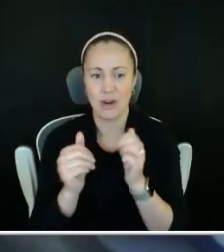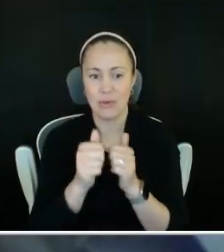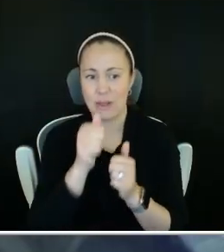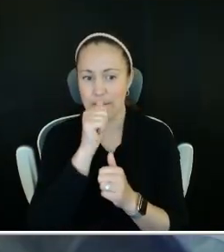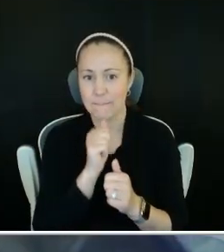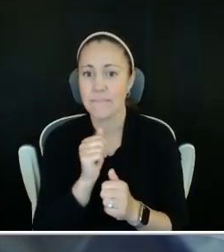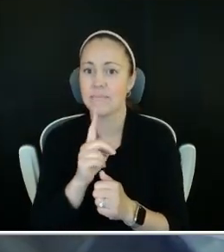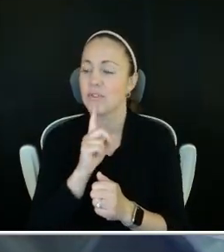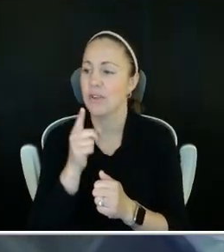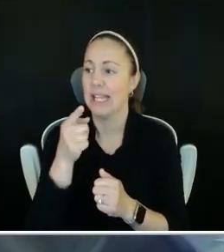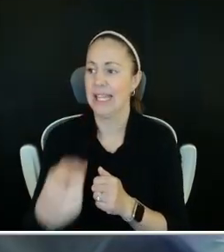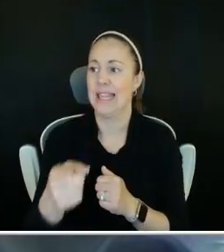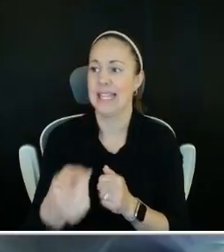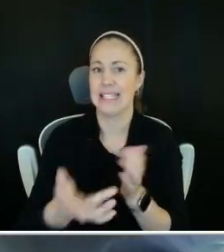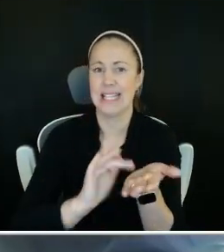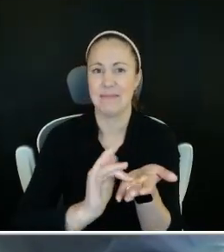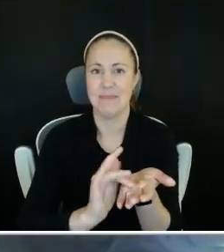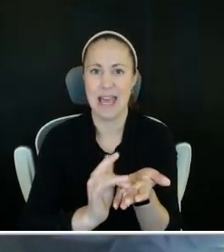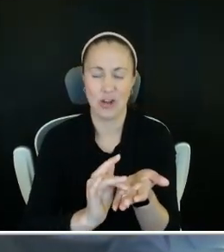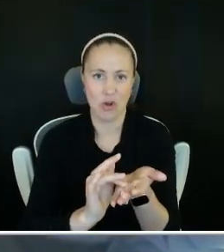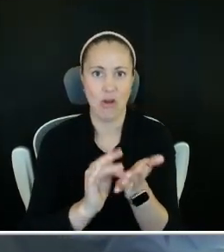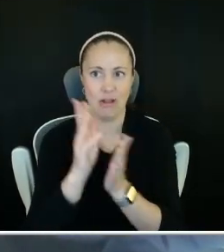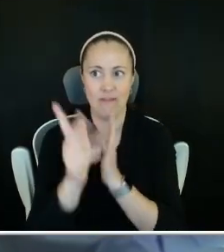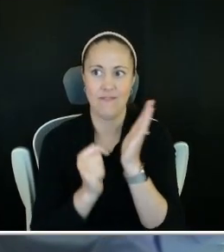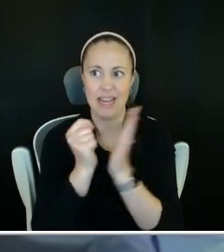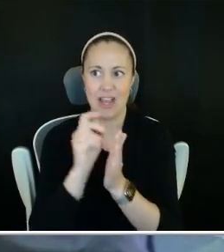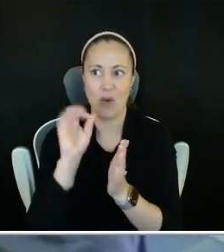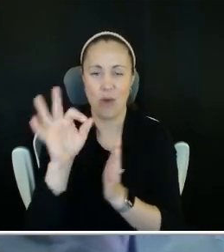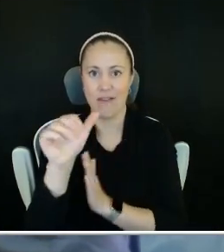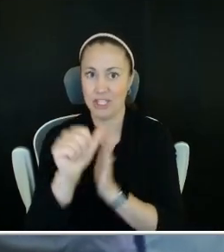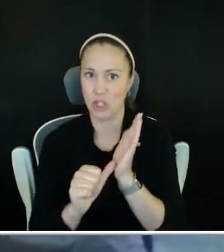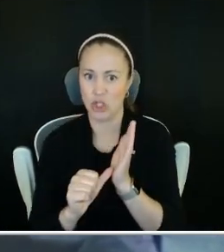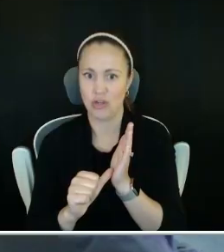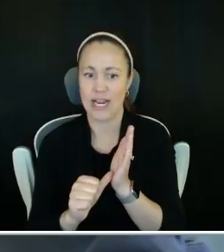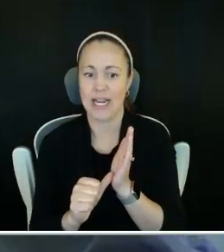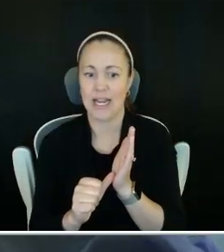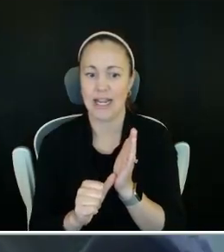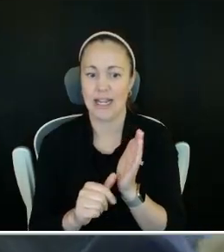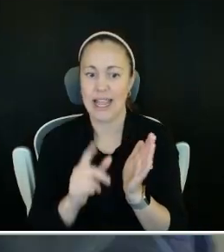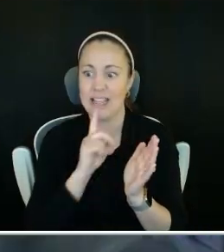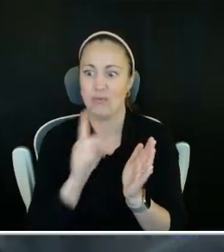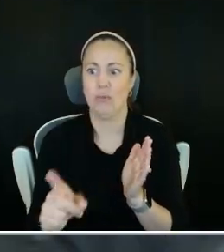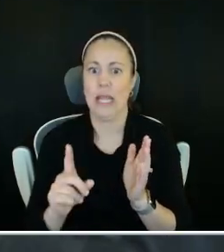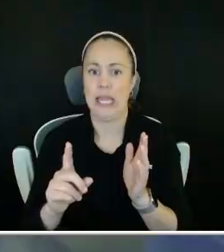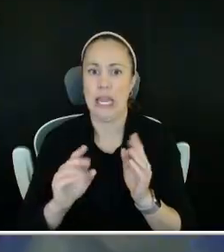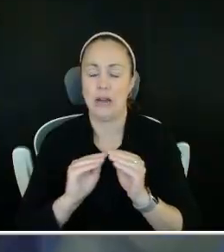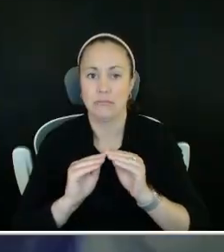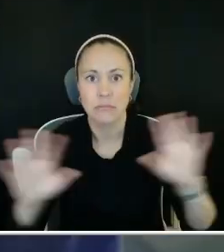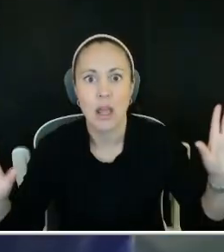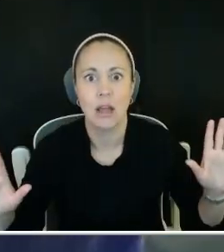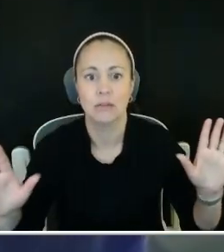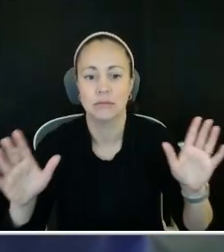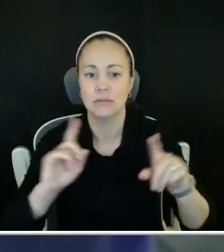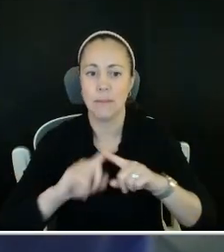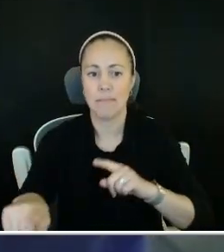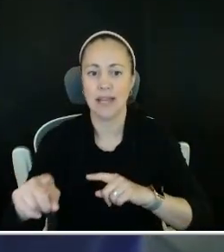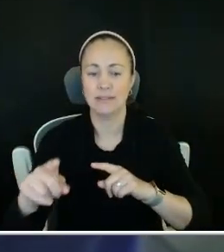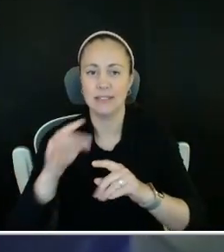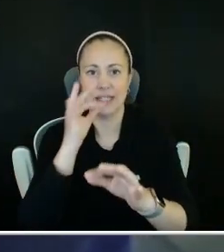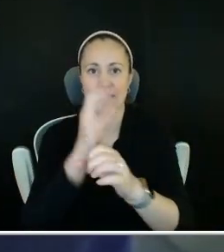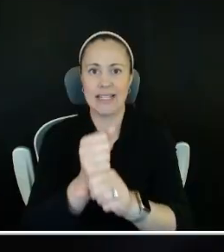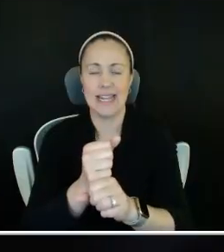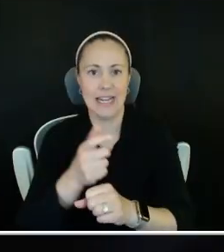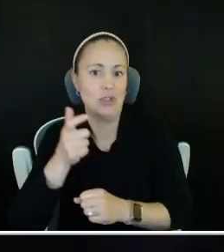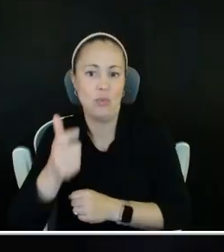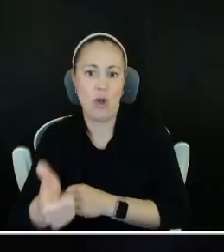is medical video of a surgery. It's very explicit, but it's fascinating to watch you in action. So go back to my question,